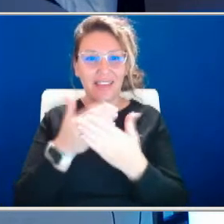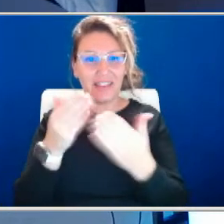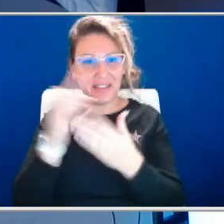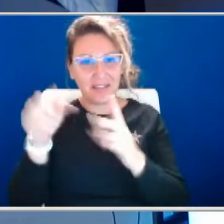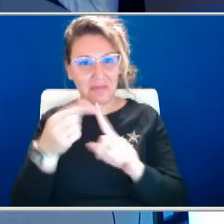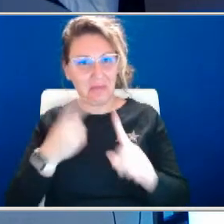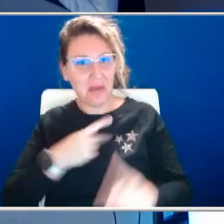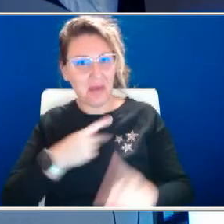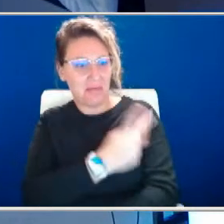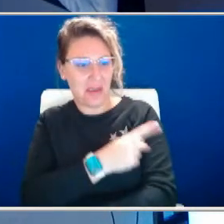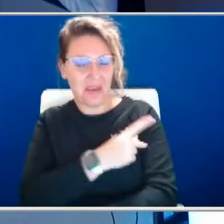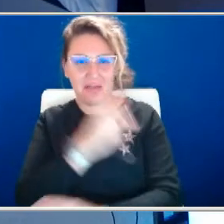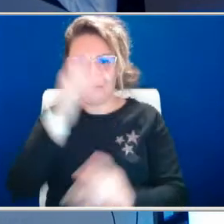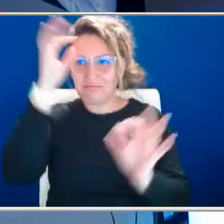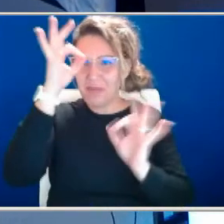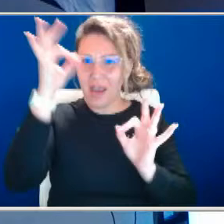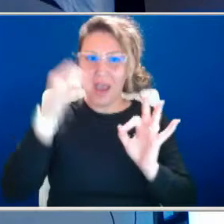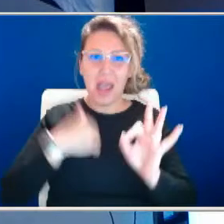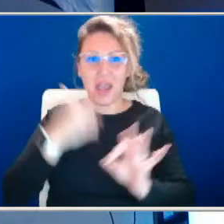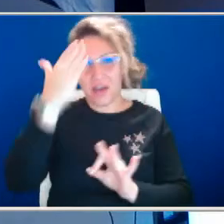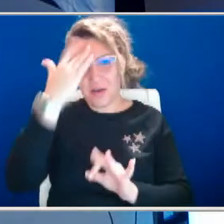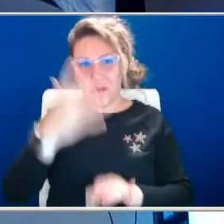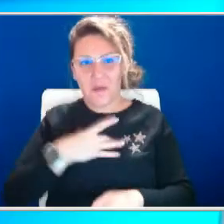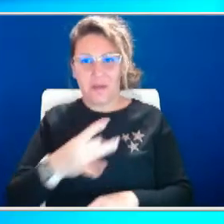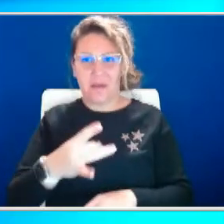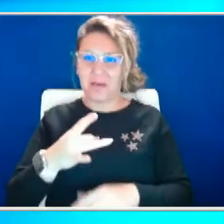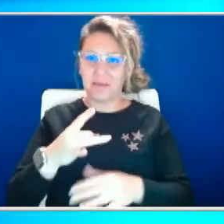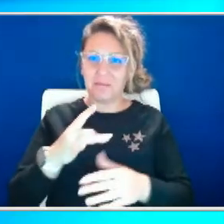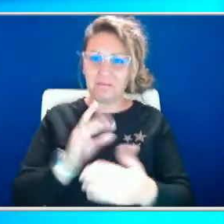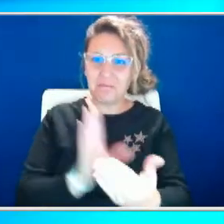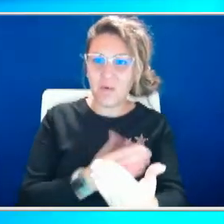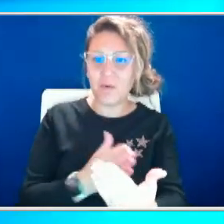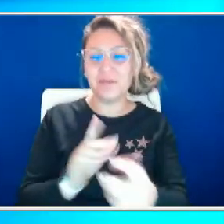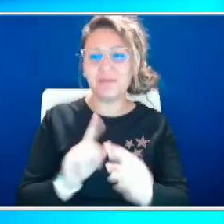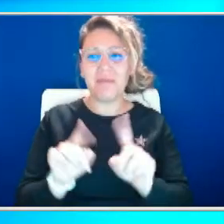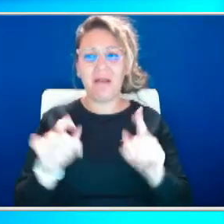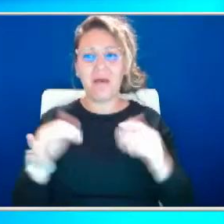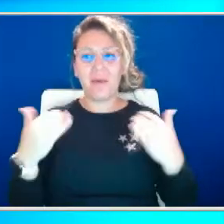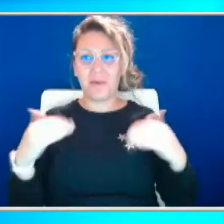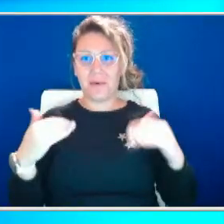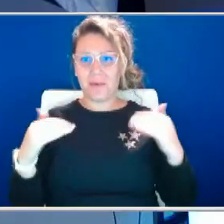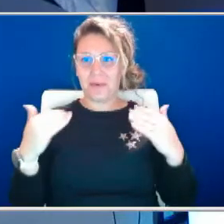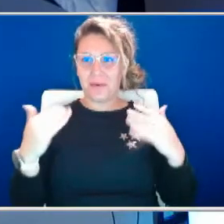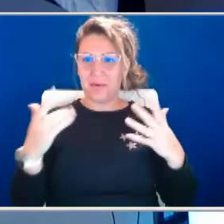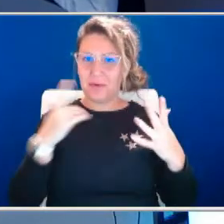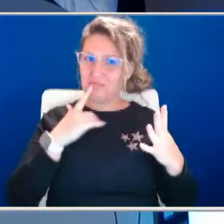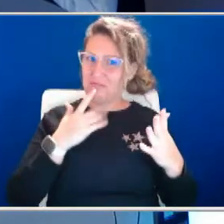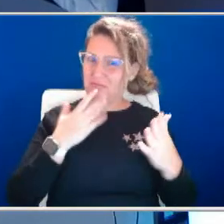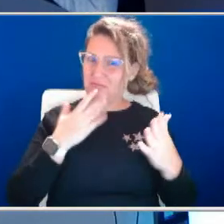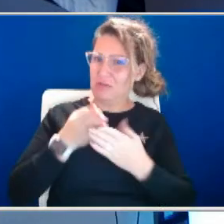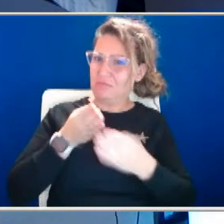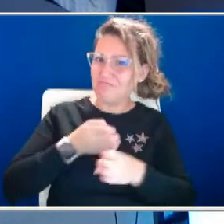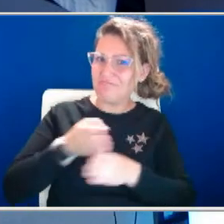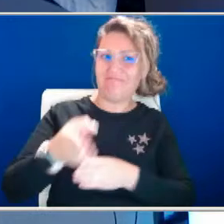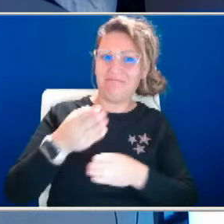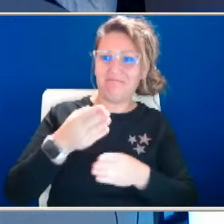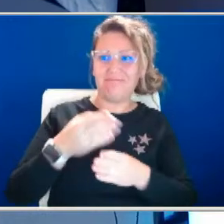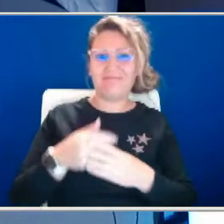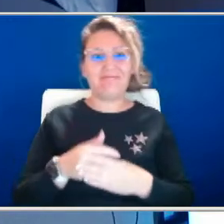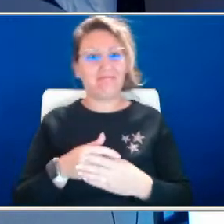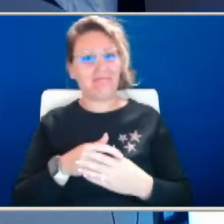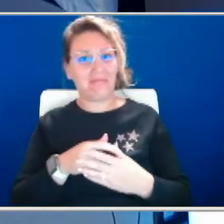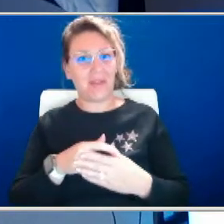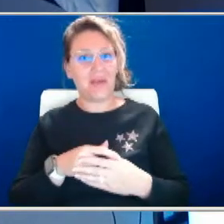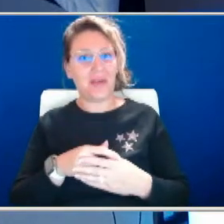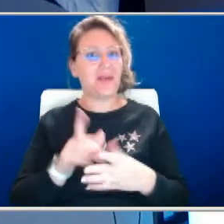no idea. I knew that he was into music, but I didn't know that he had, quite a decorated music career. Yeah, right. See, his learning own CDs and